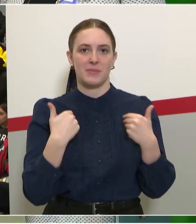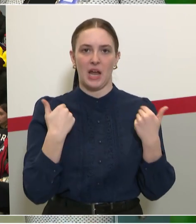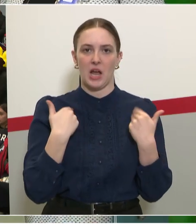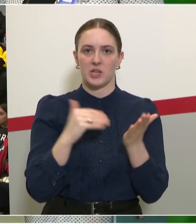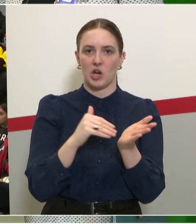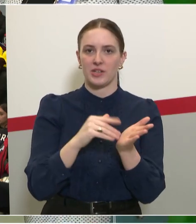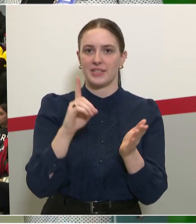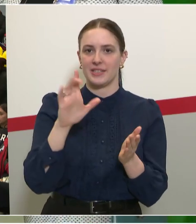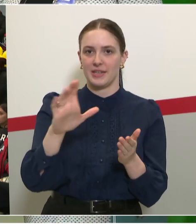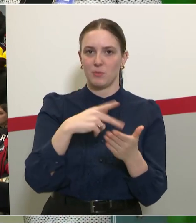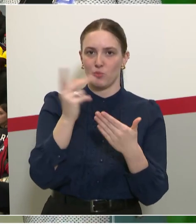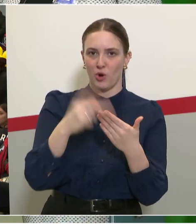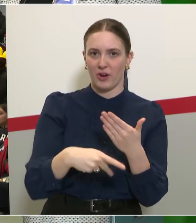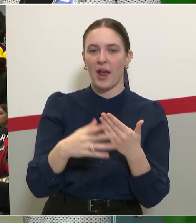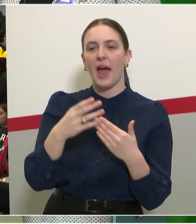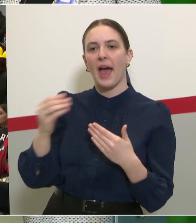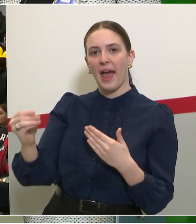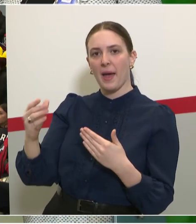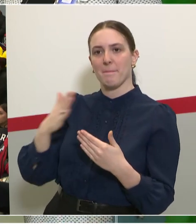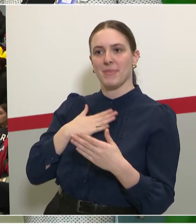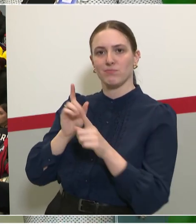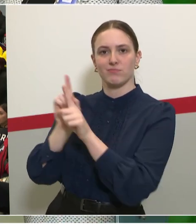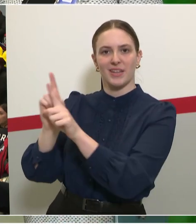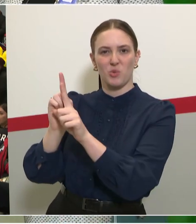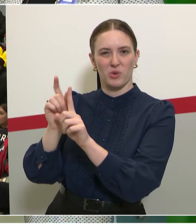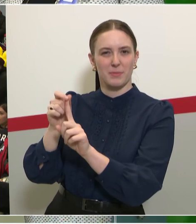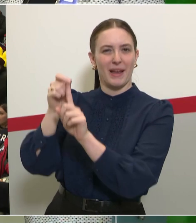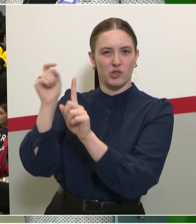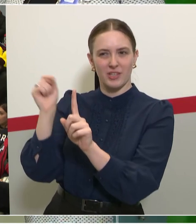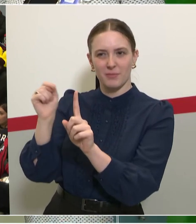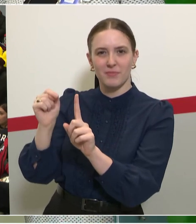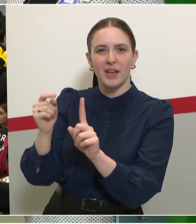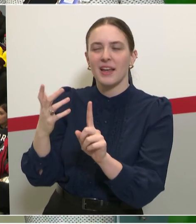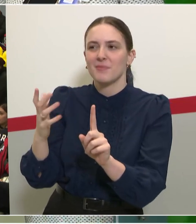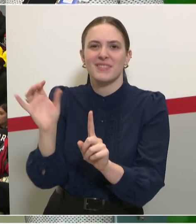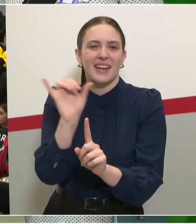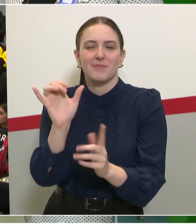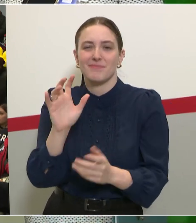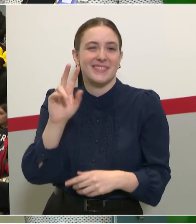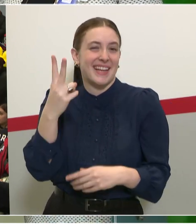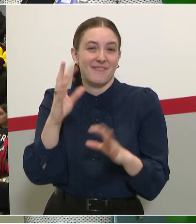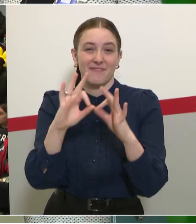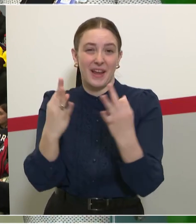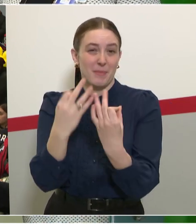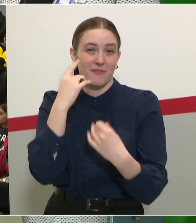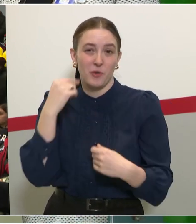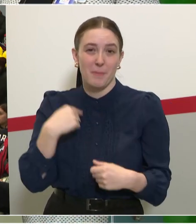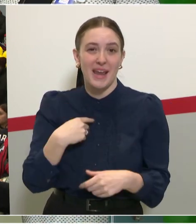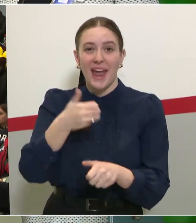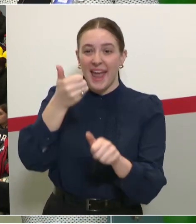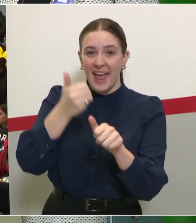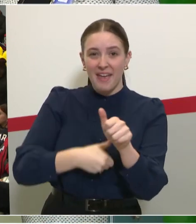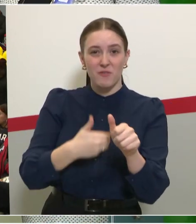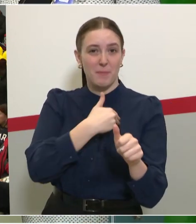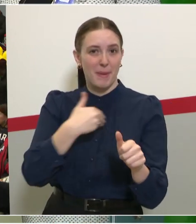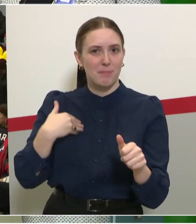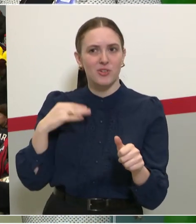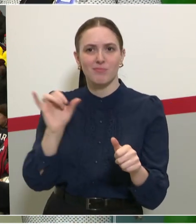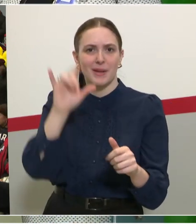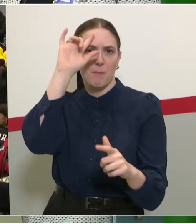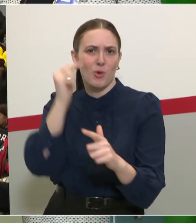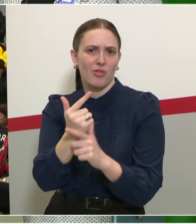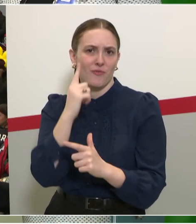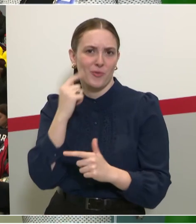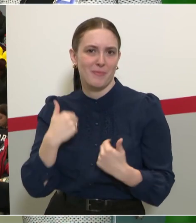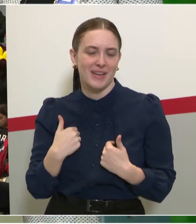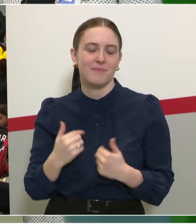and Dr. Malcolm Wilden especially. Absolutely. It's like a second family to me. Every member is like a brother to me. I want